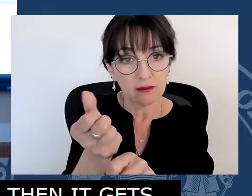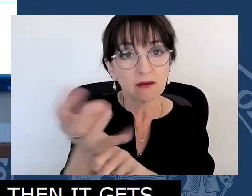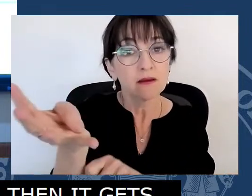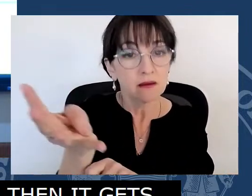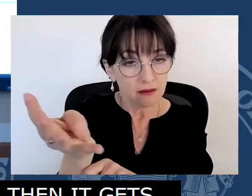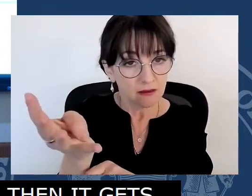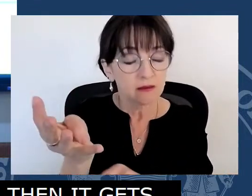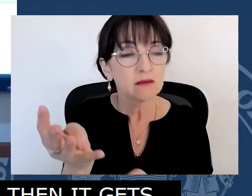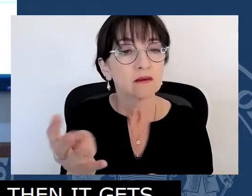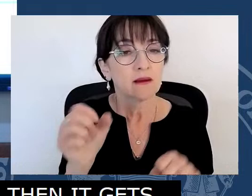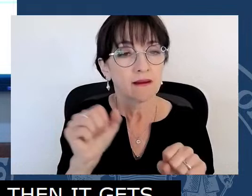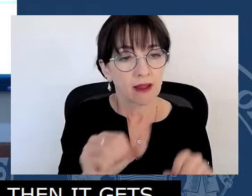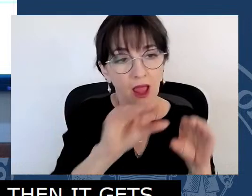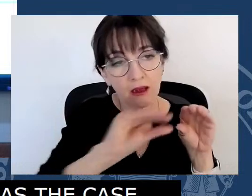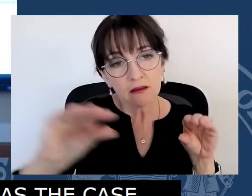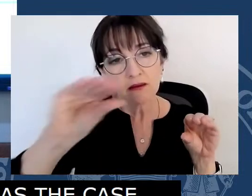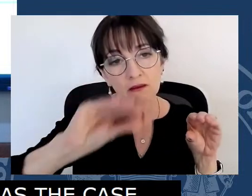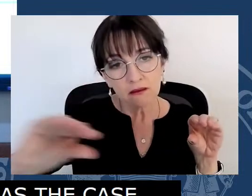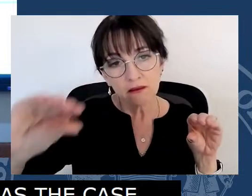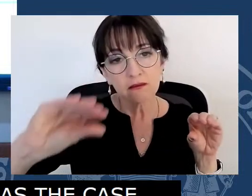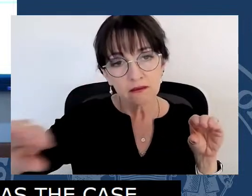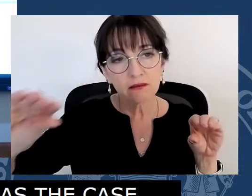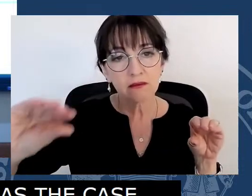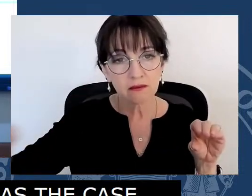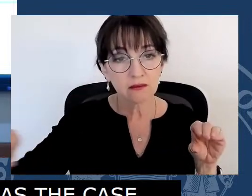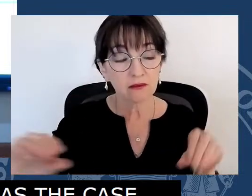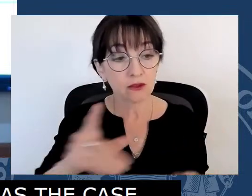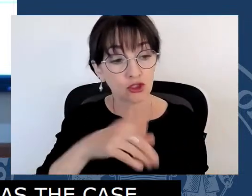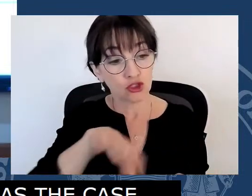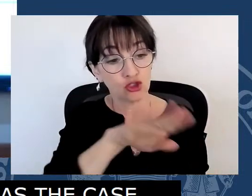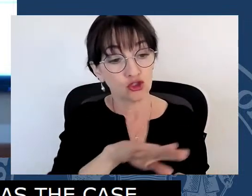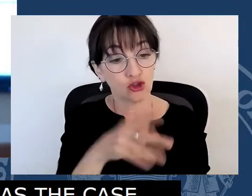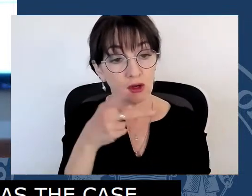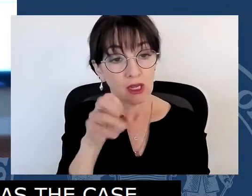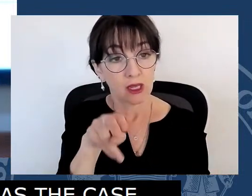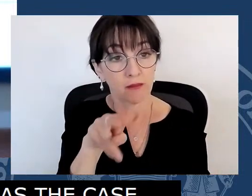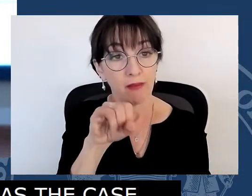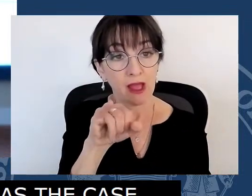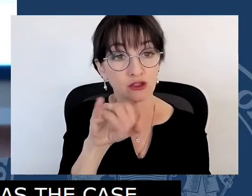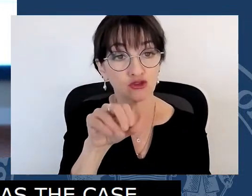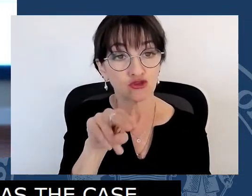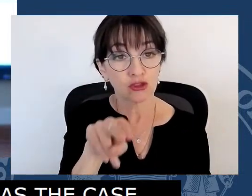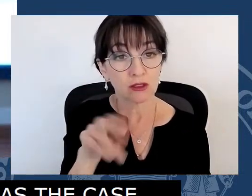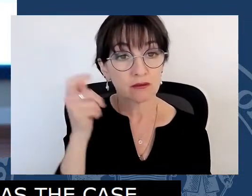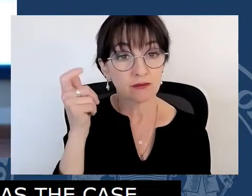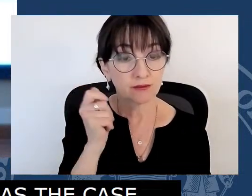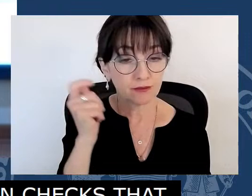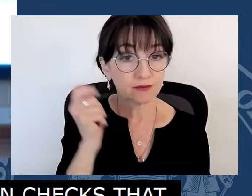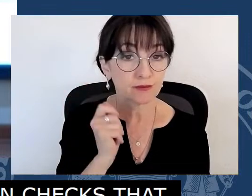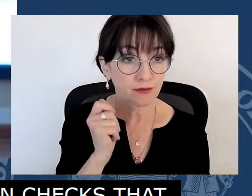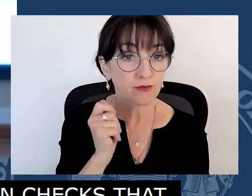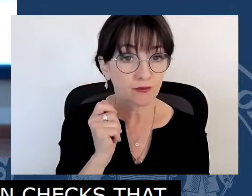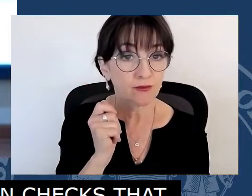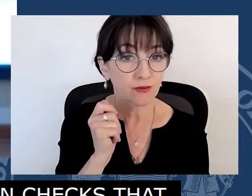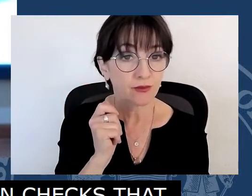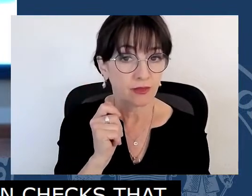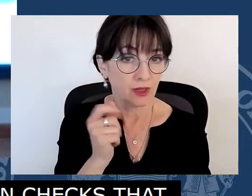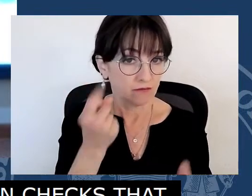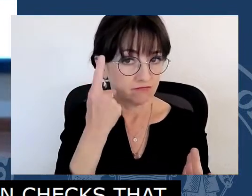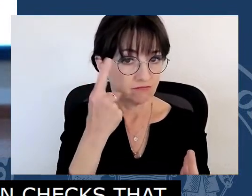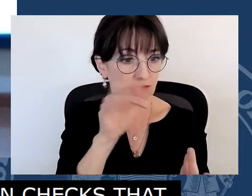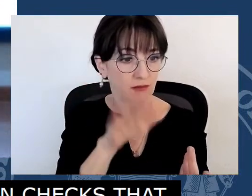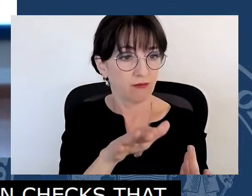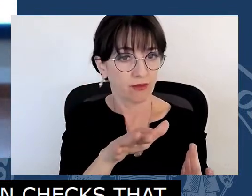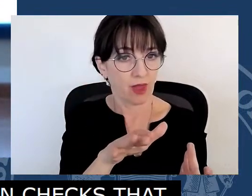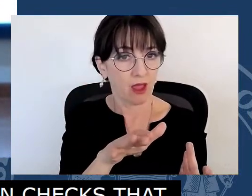pension fund, so the pension checks that you get. All right, I know I can't jump down. All